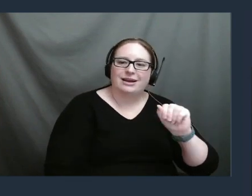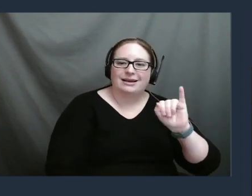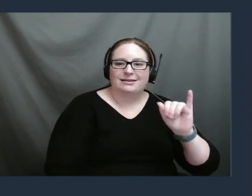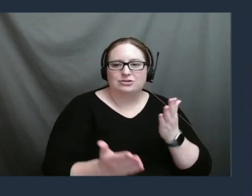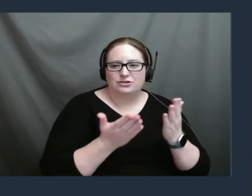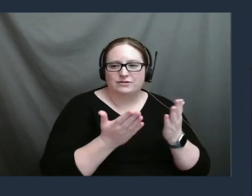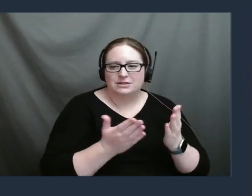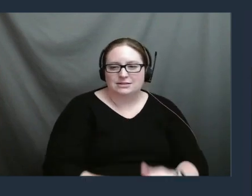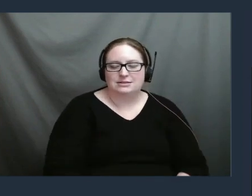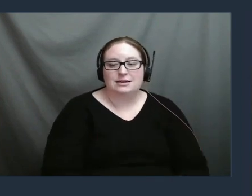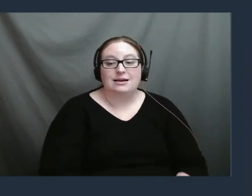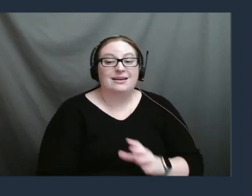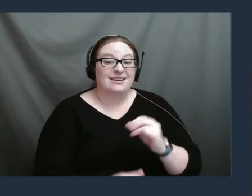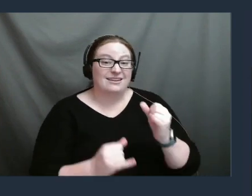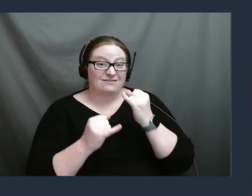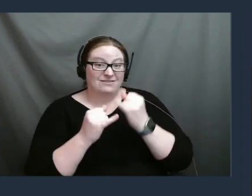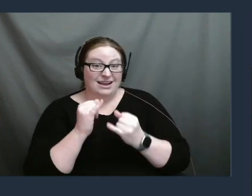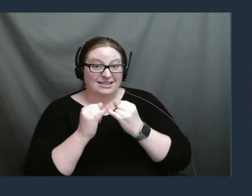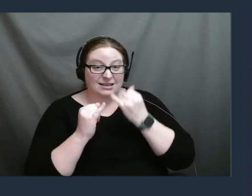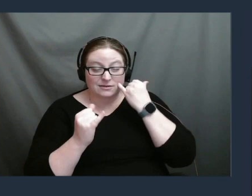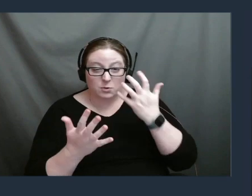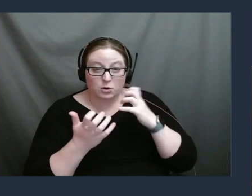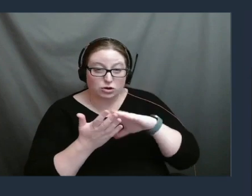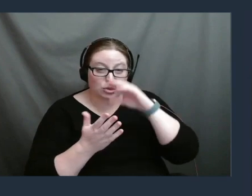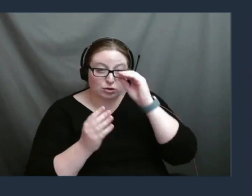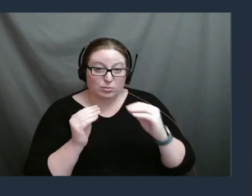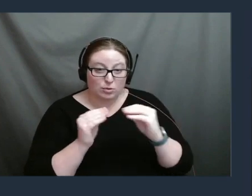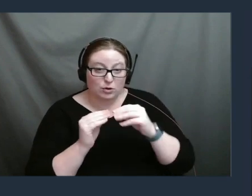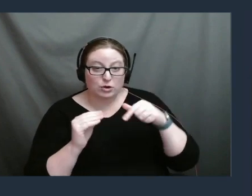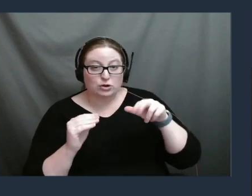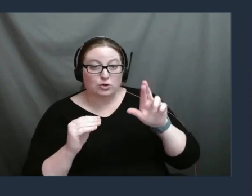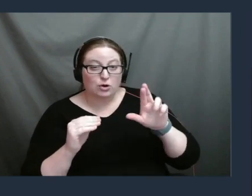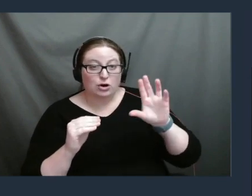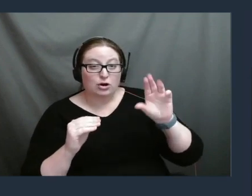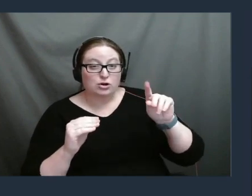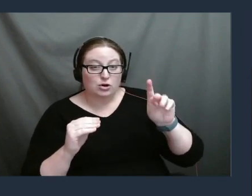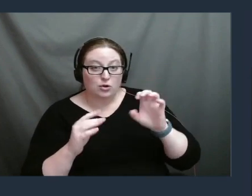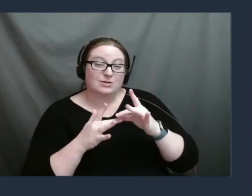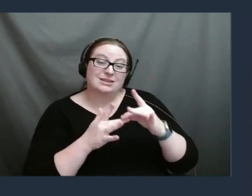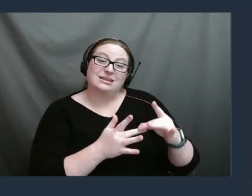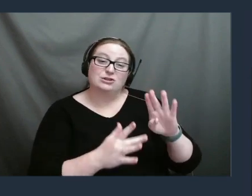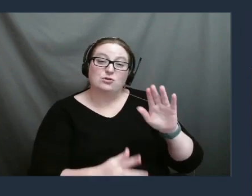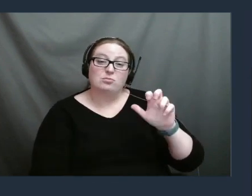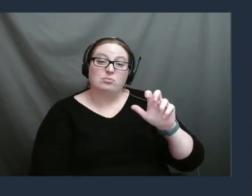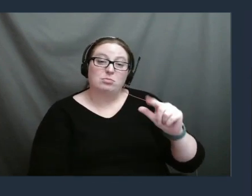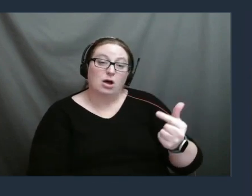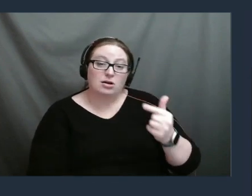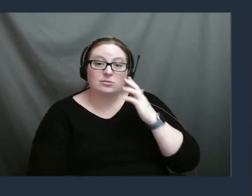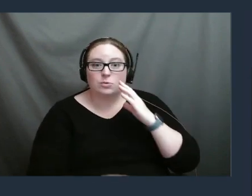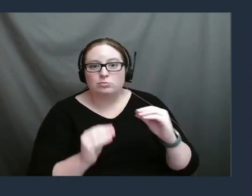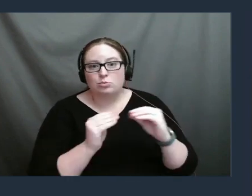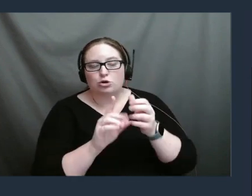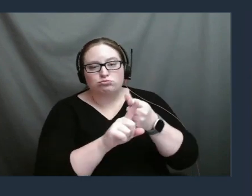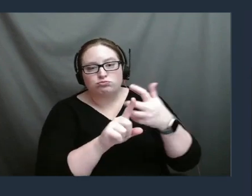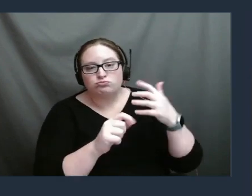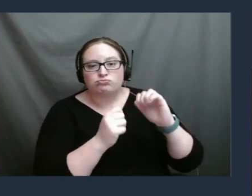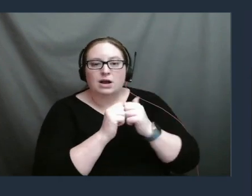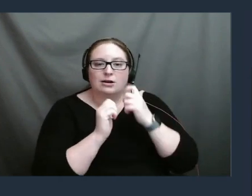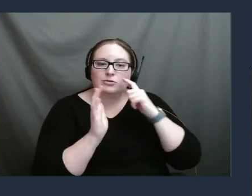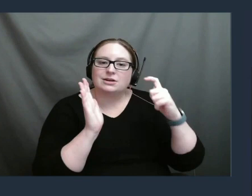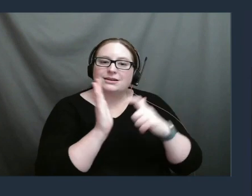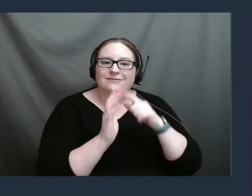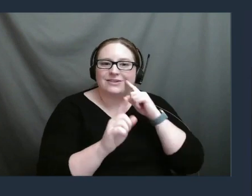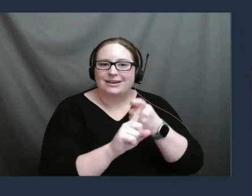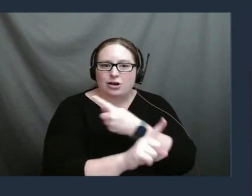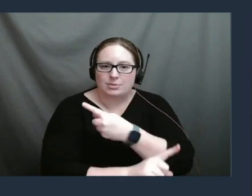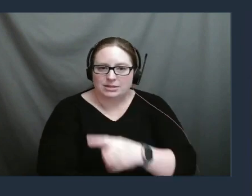And finally, if you want to learn more, here's a QR code that will lead you to a blog that shares more about how you can identify anomalies in industrial processes.